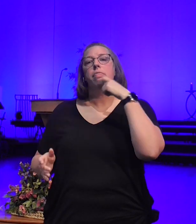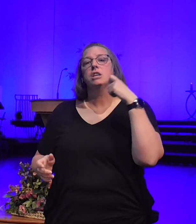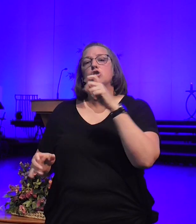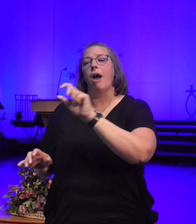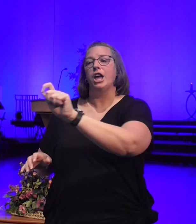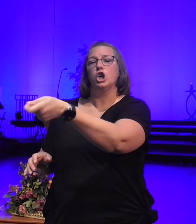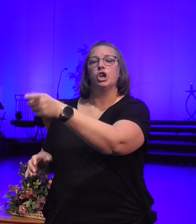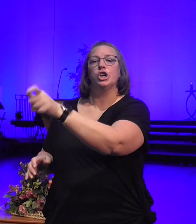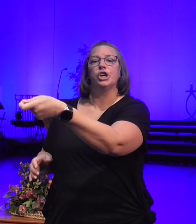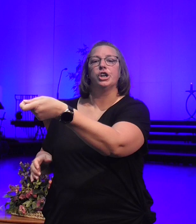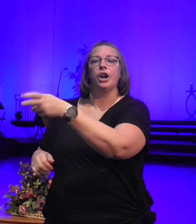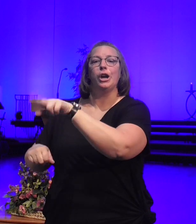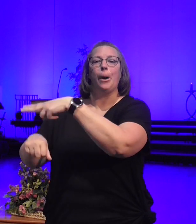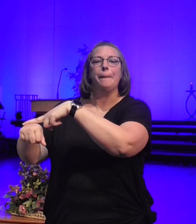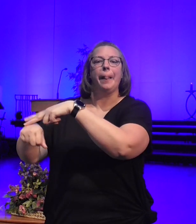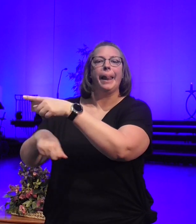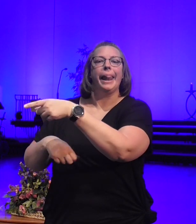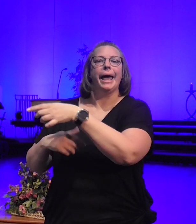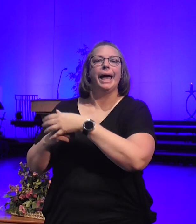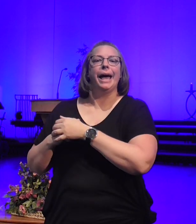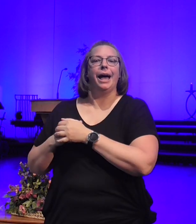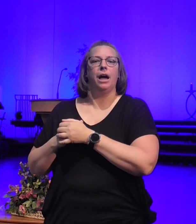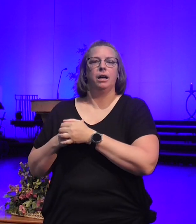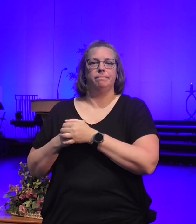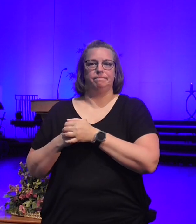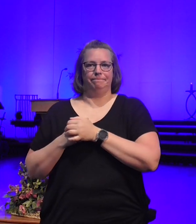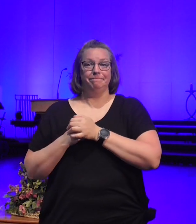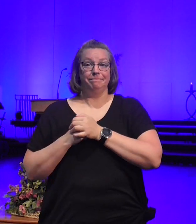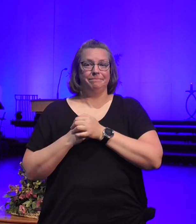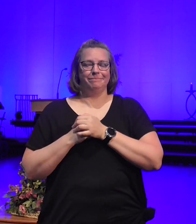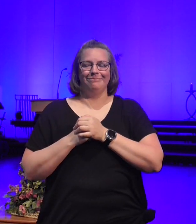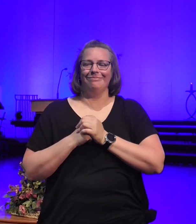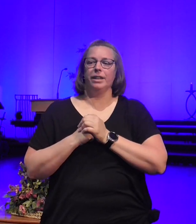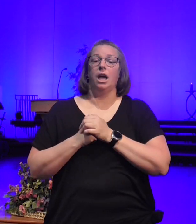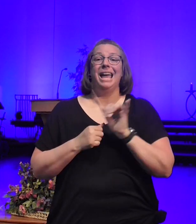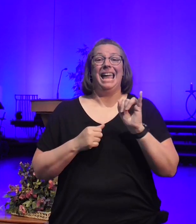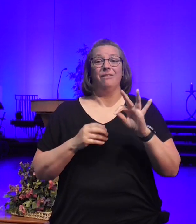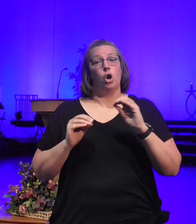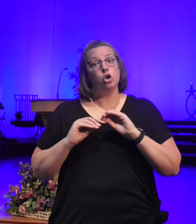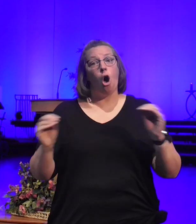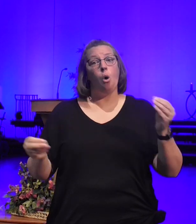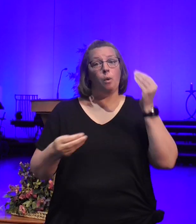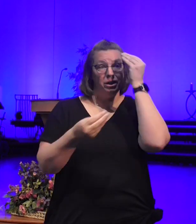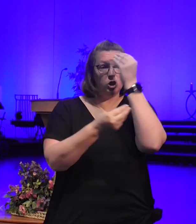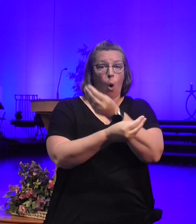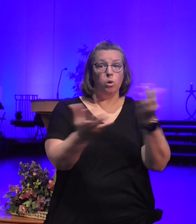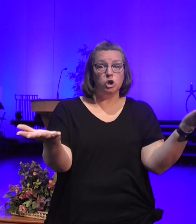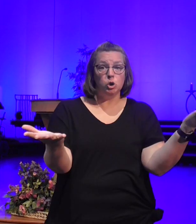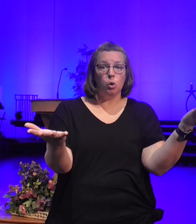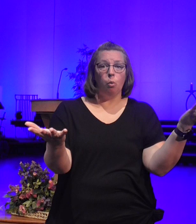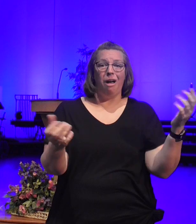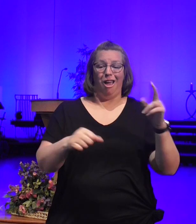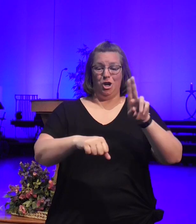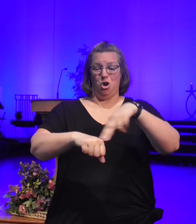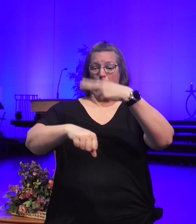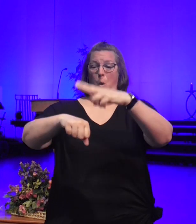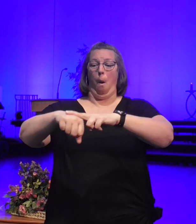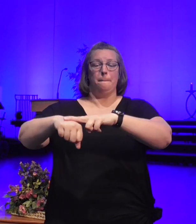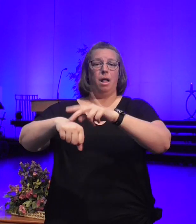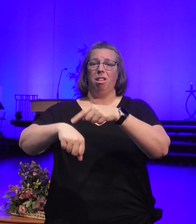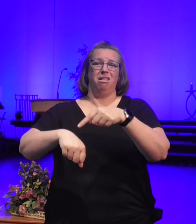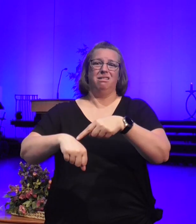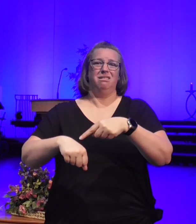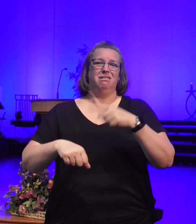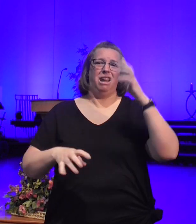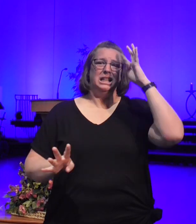In case no one's told your beautiful soul this truth, there's no such thing as normal.